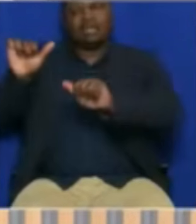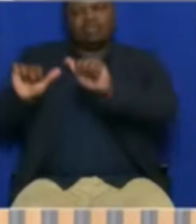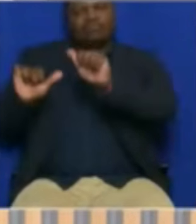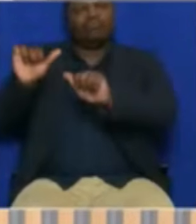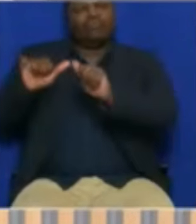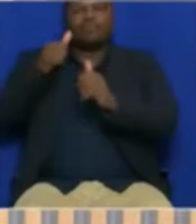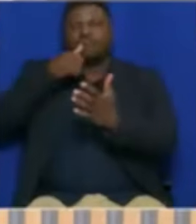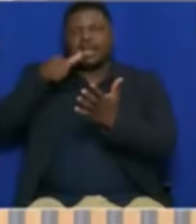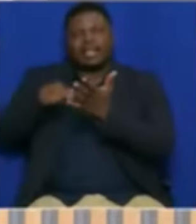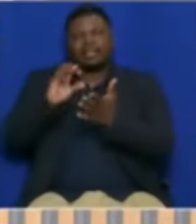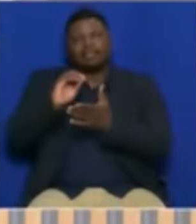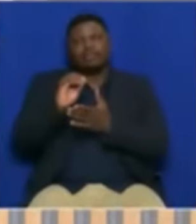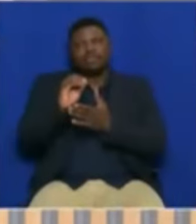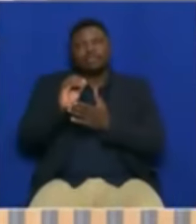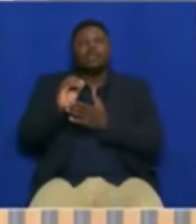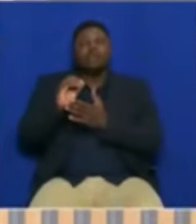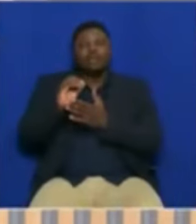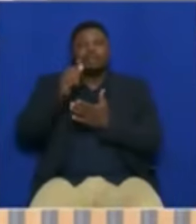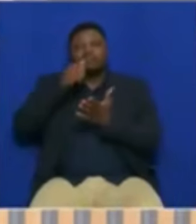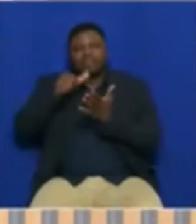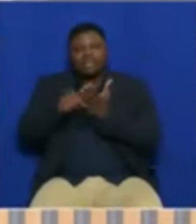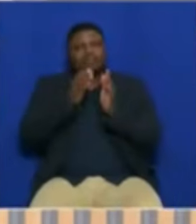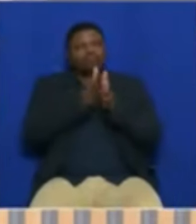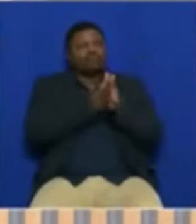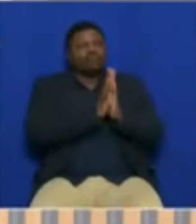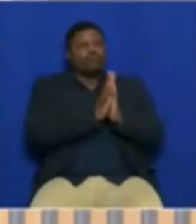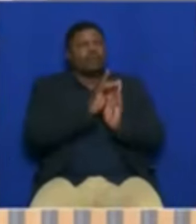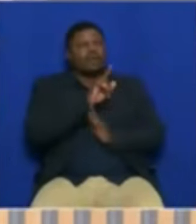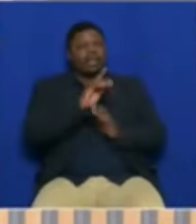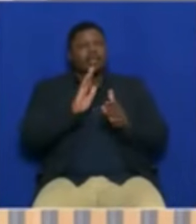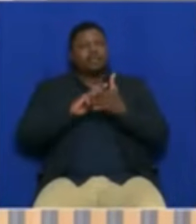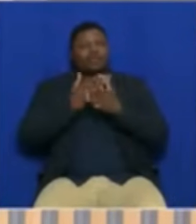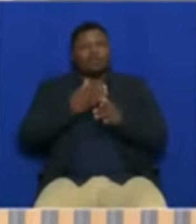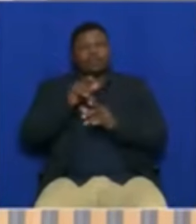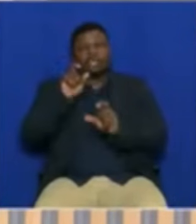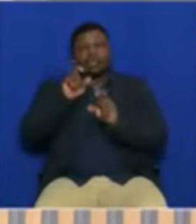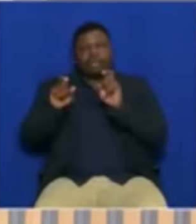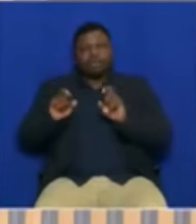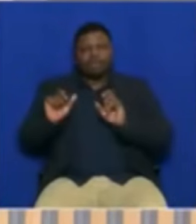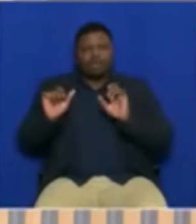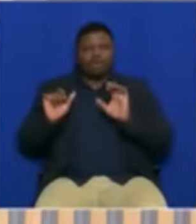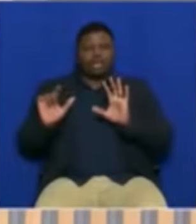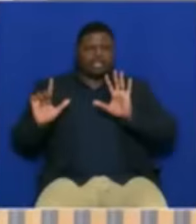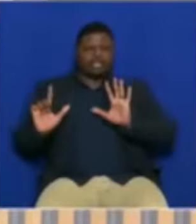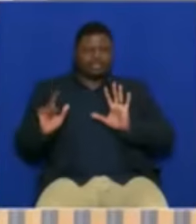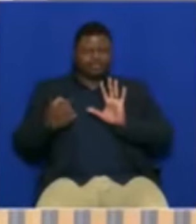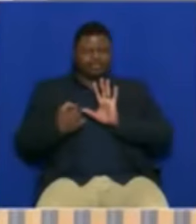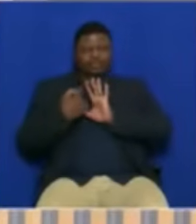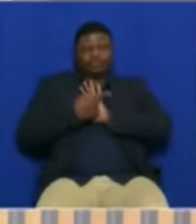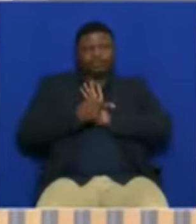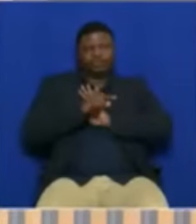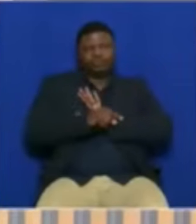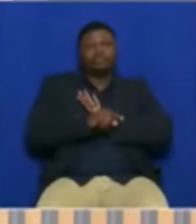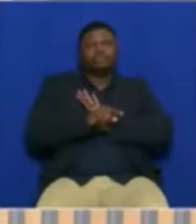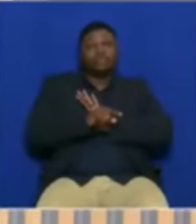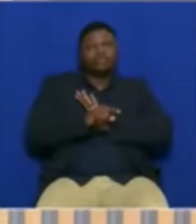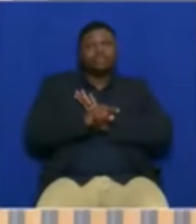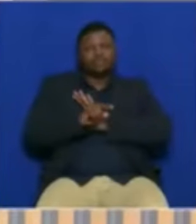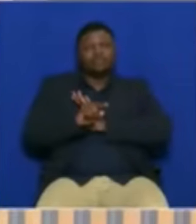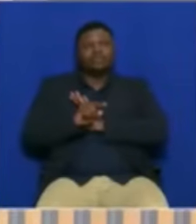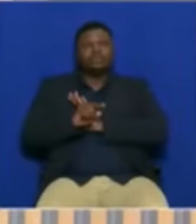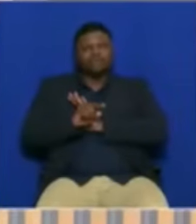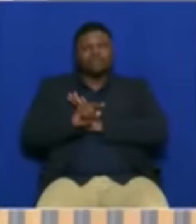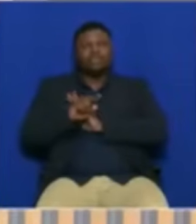are implicated in a capture of we know one of them is Mukwele, and you are quite